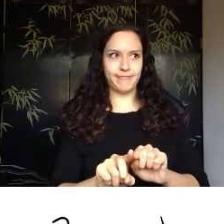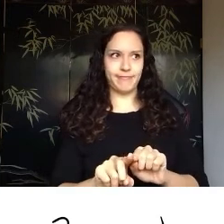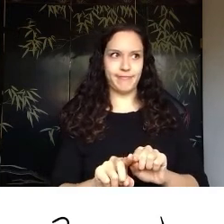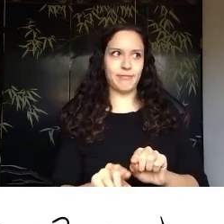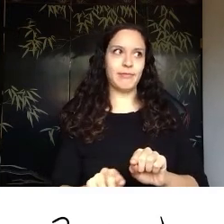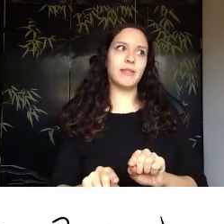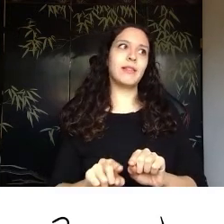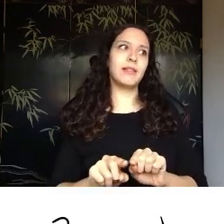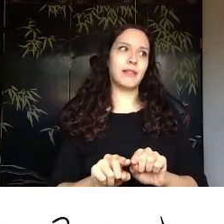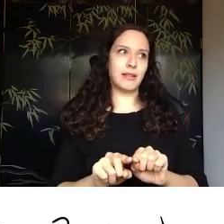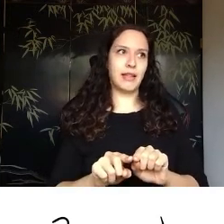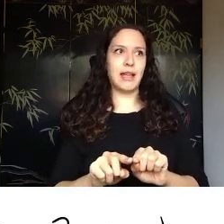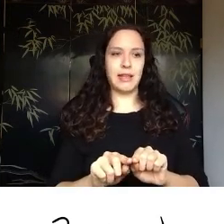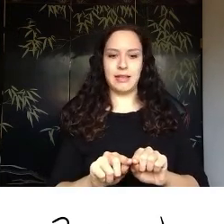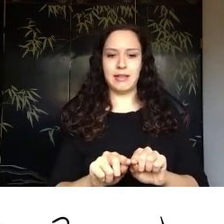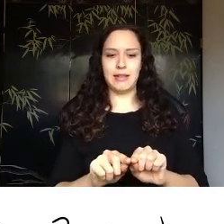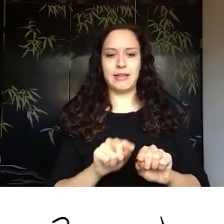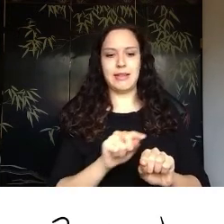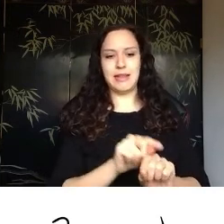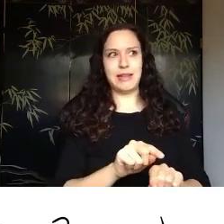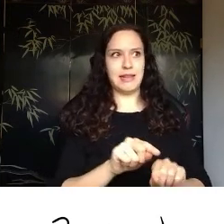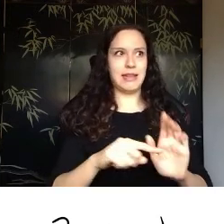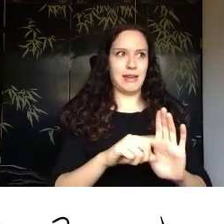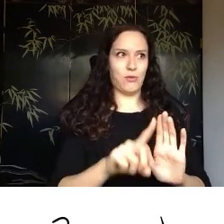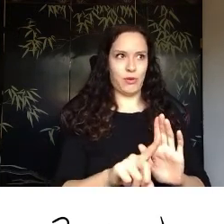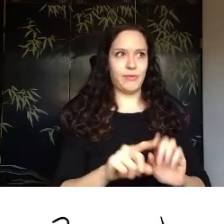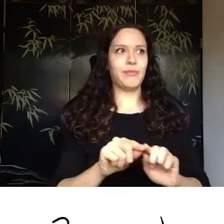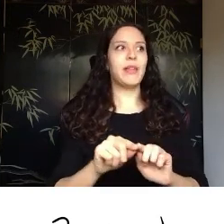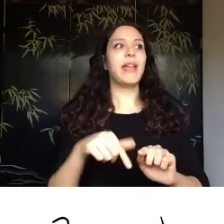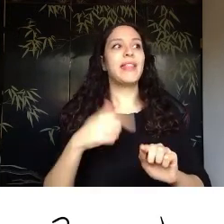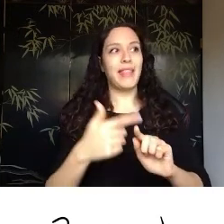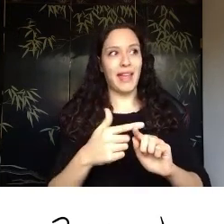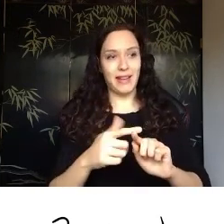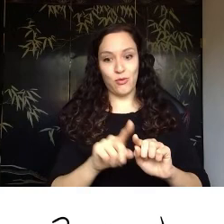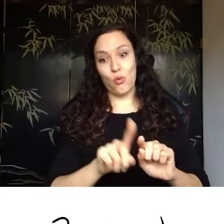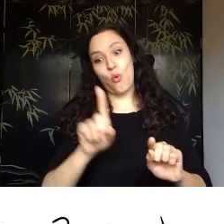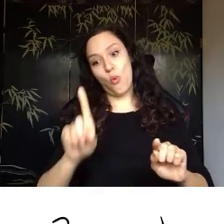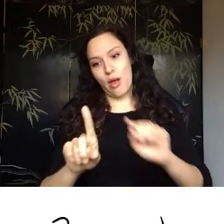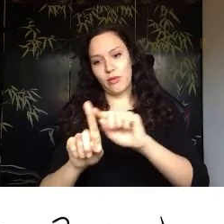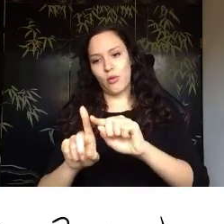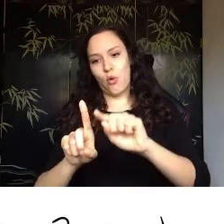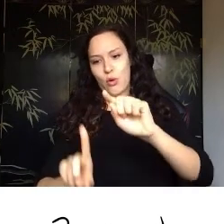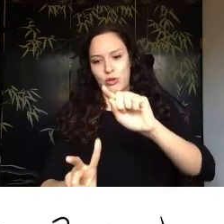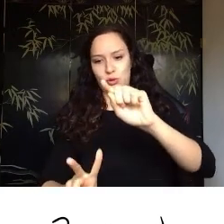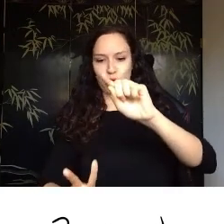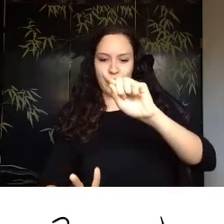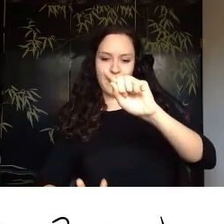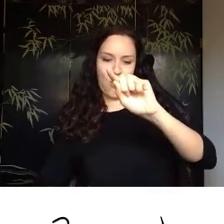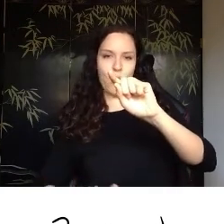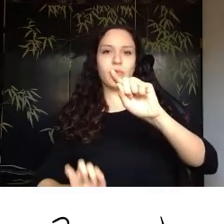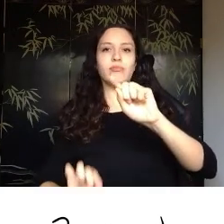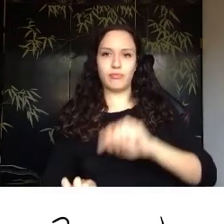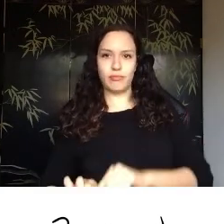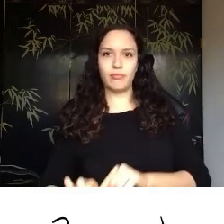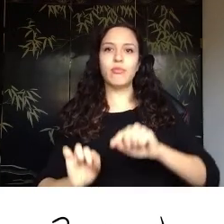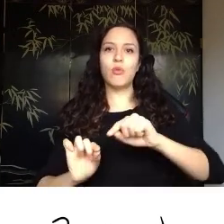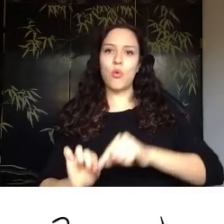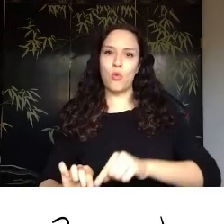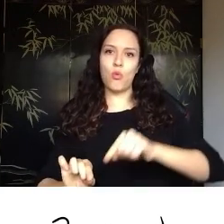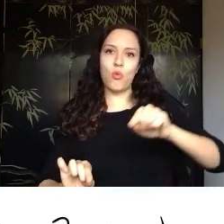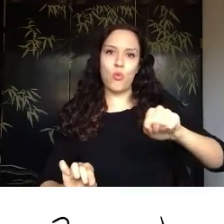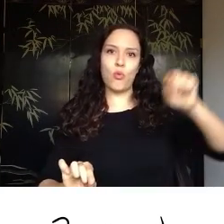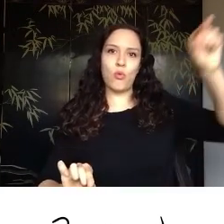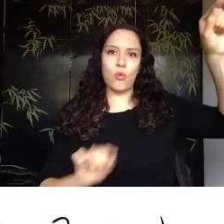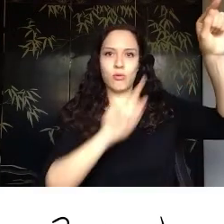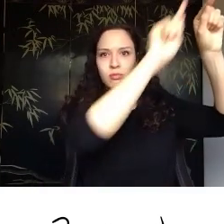0, go to 1 to the right, go down 4. 1, 2, 3, 4. Right there. And it should make a